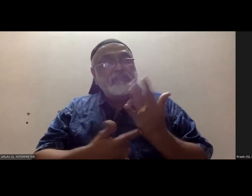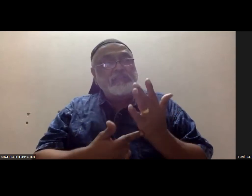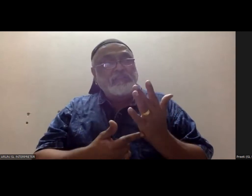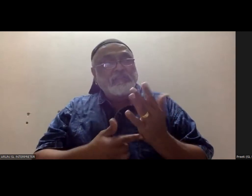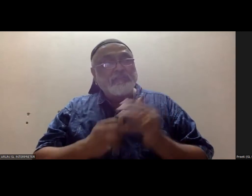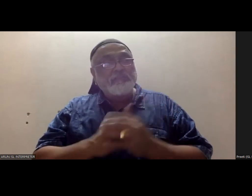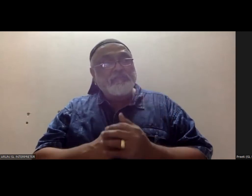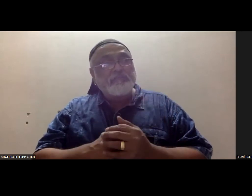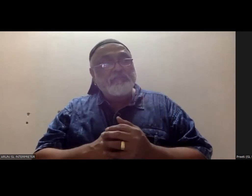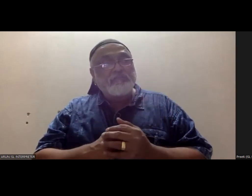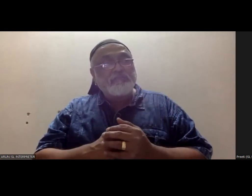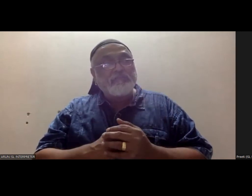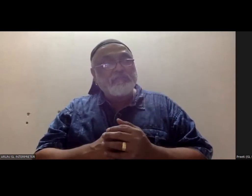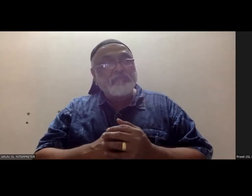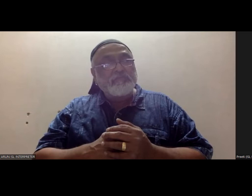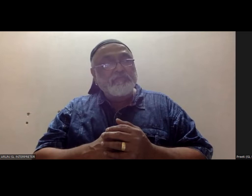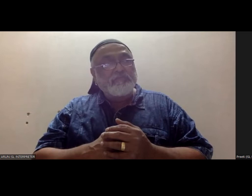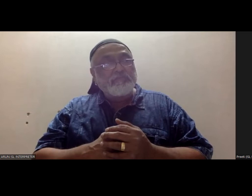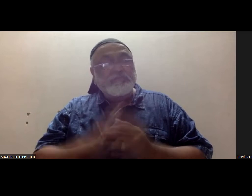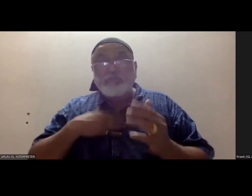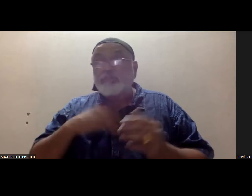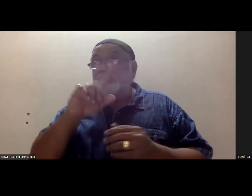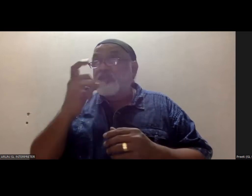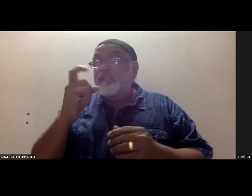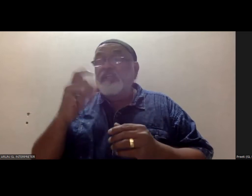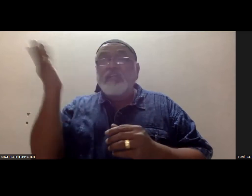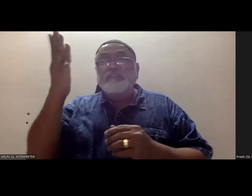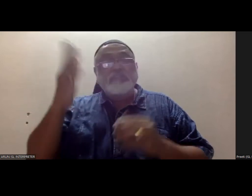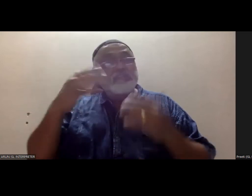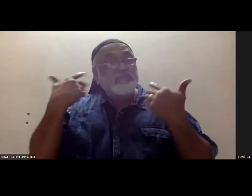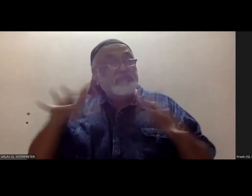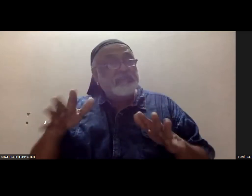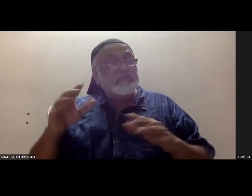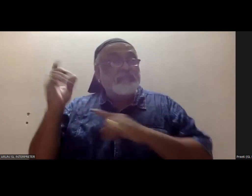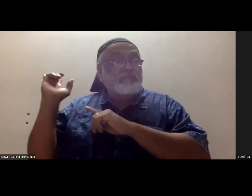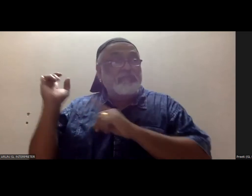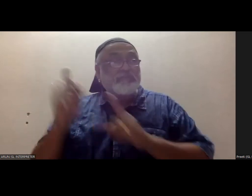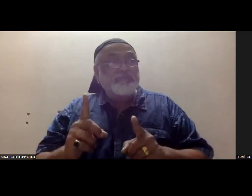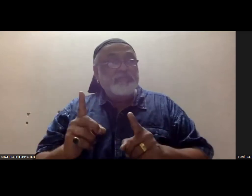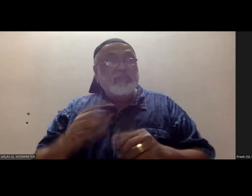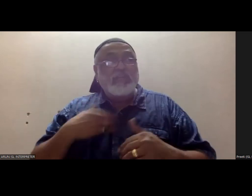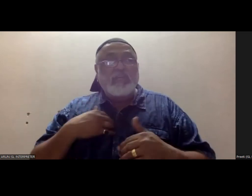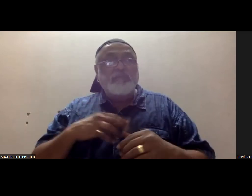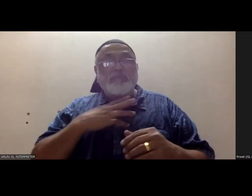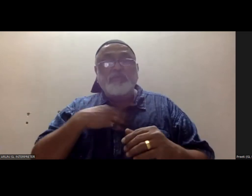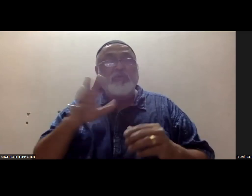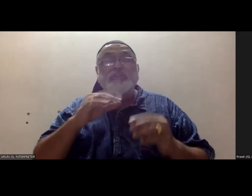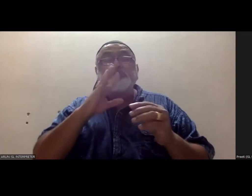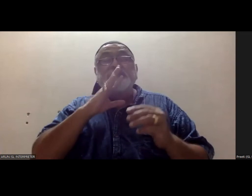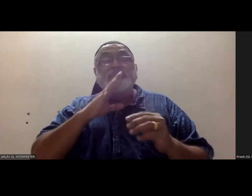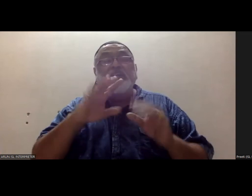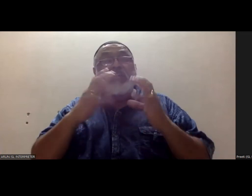give you all. We have covered 17 lectures so far, and even though I'm not speaking in most of the classes, I am there and I am